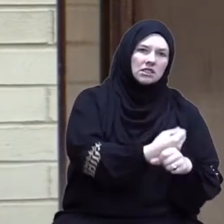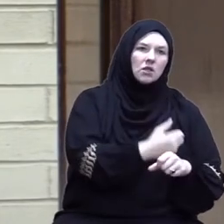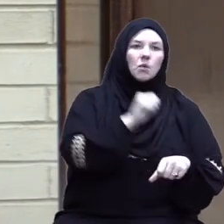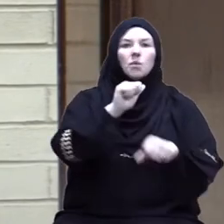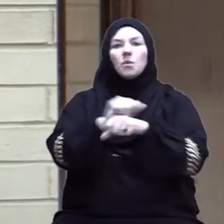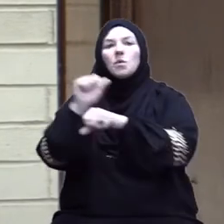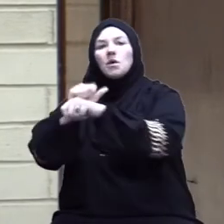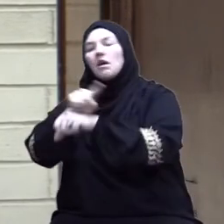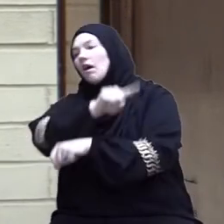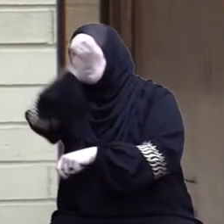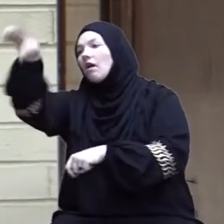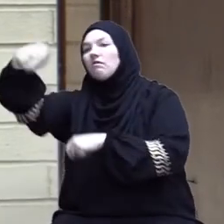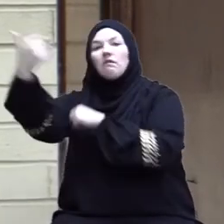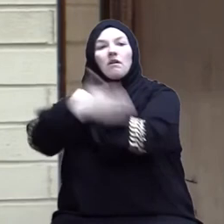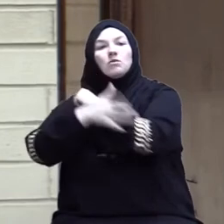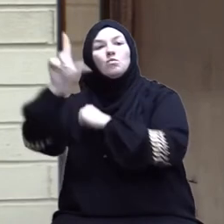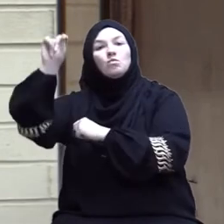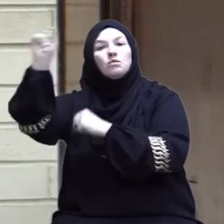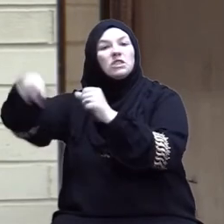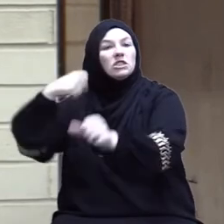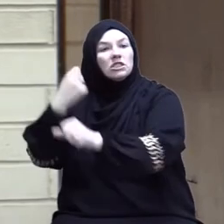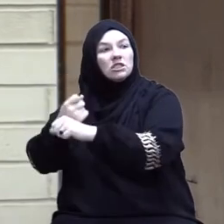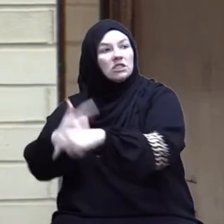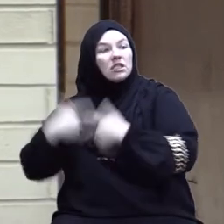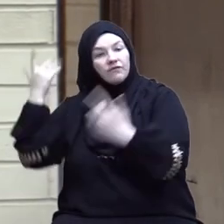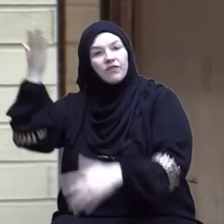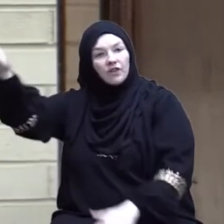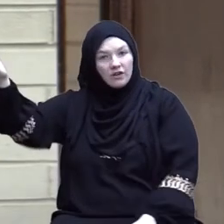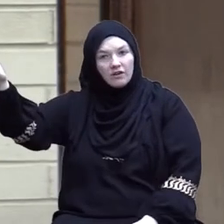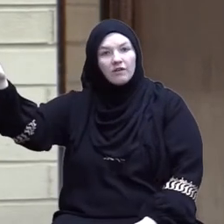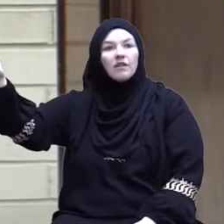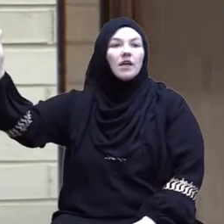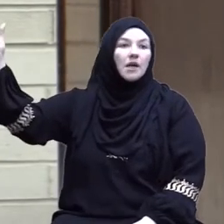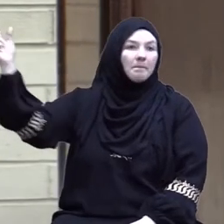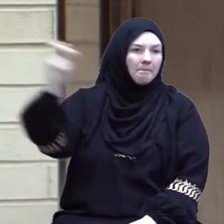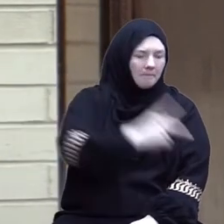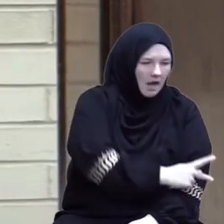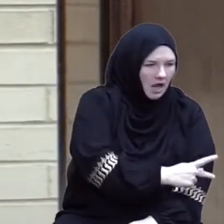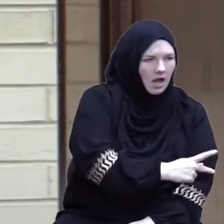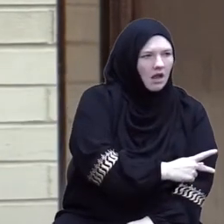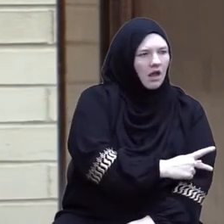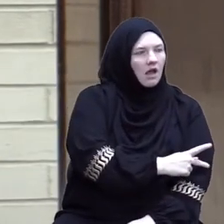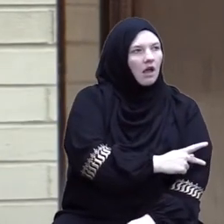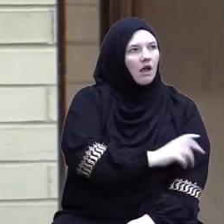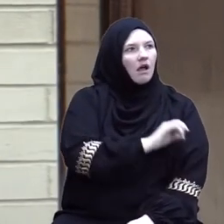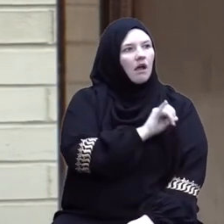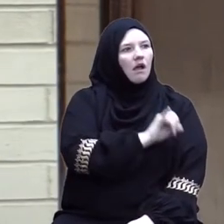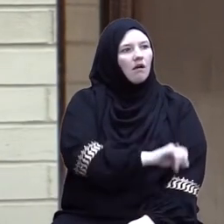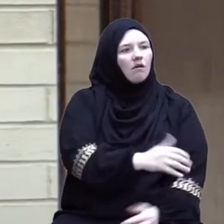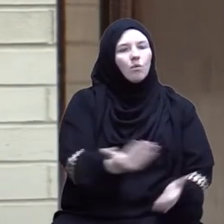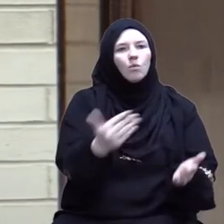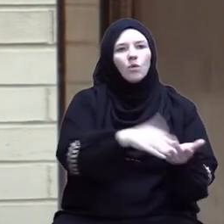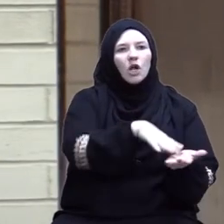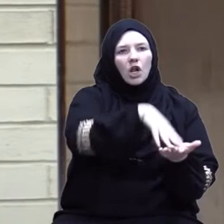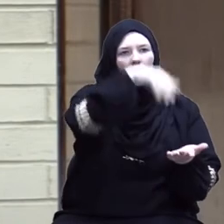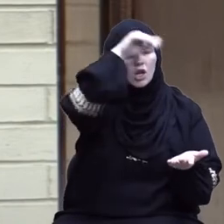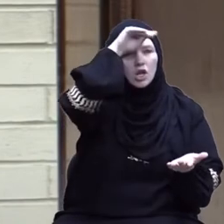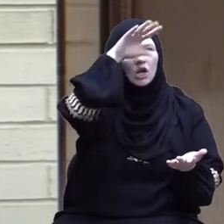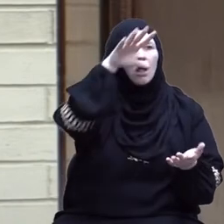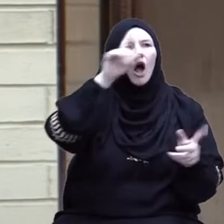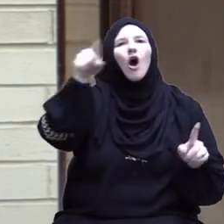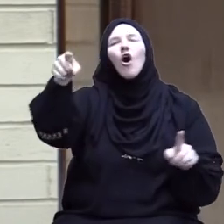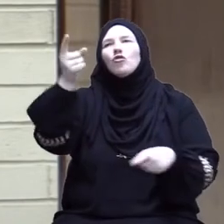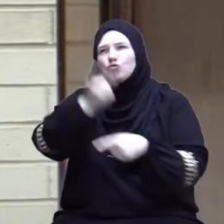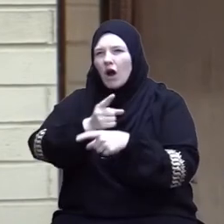years. And when they come back, they start relearning where things